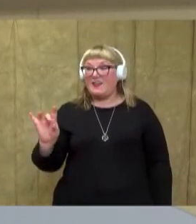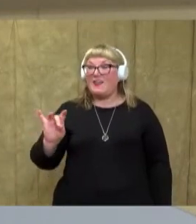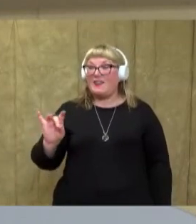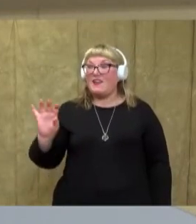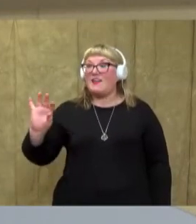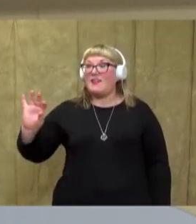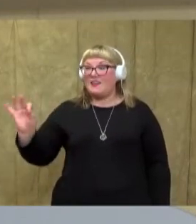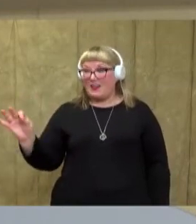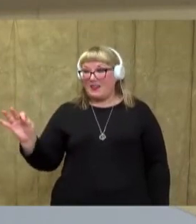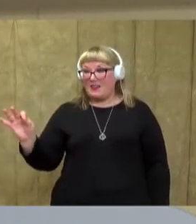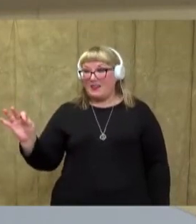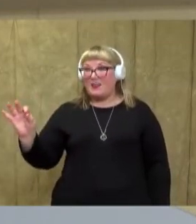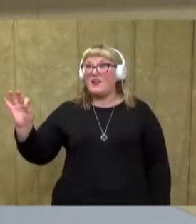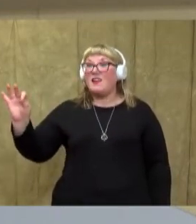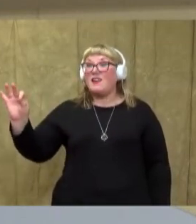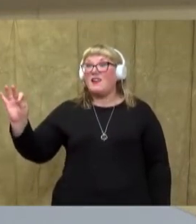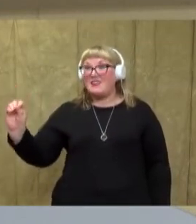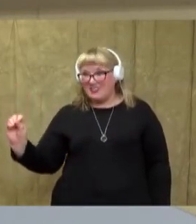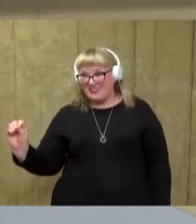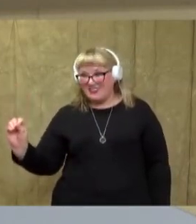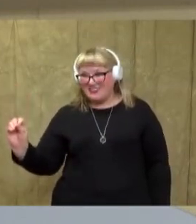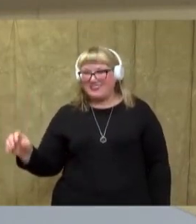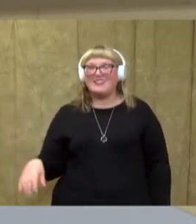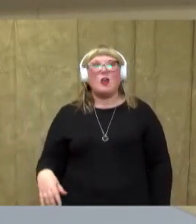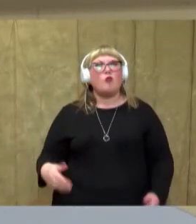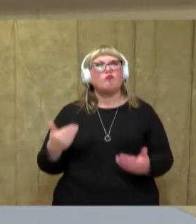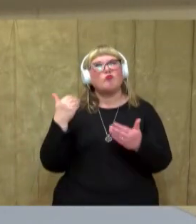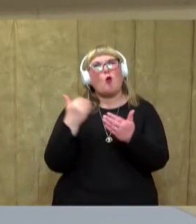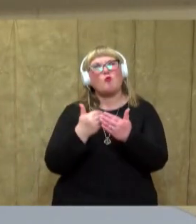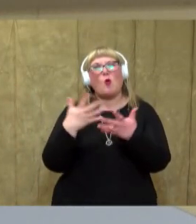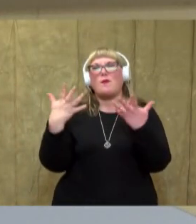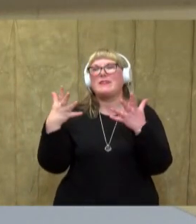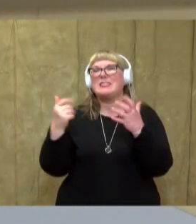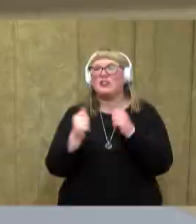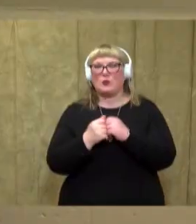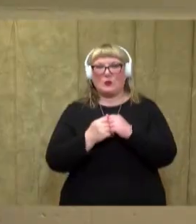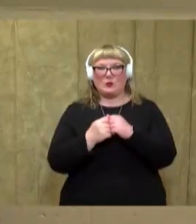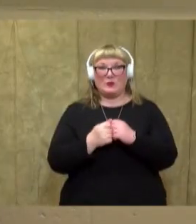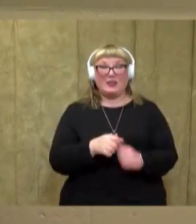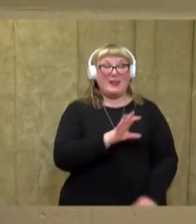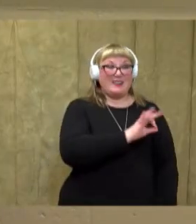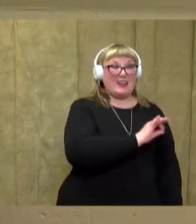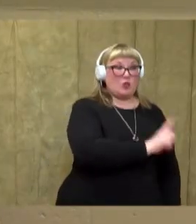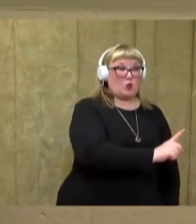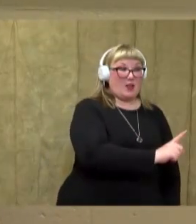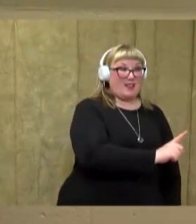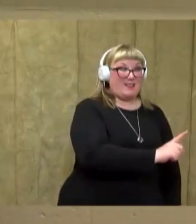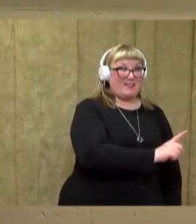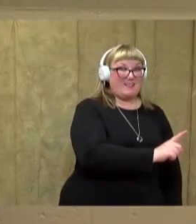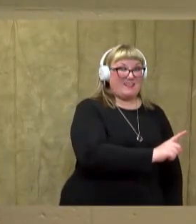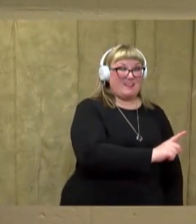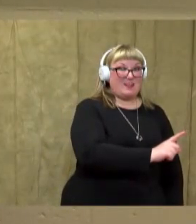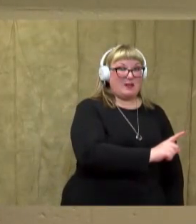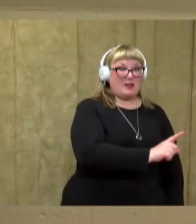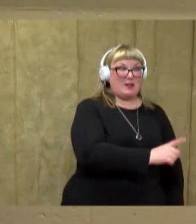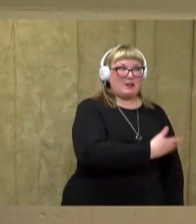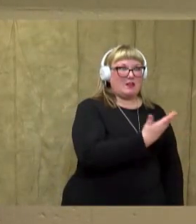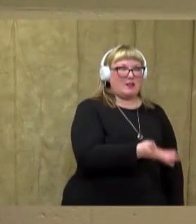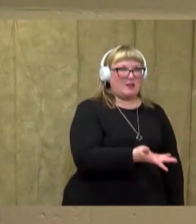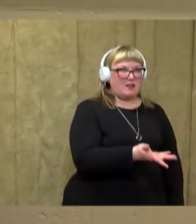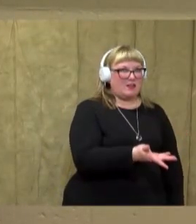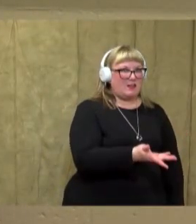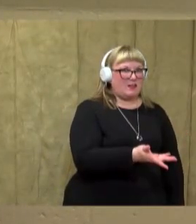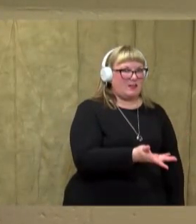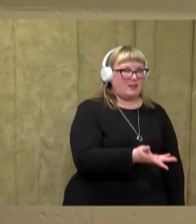88, 89, 90. We're so close. 91. What comes